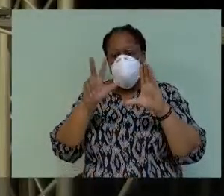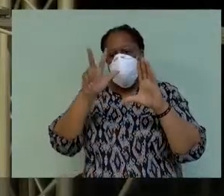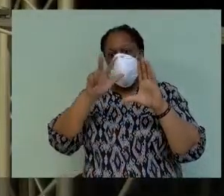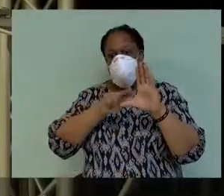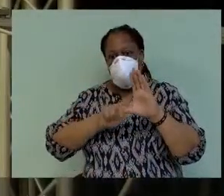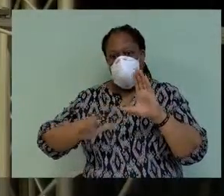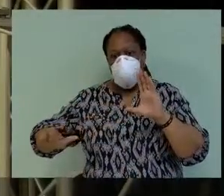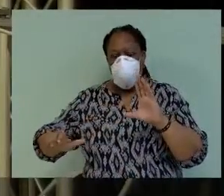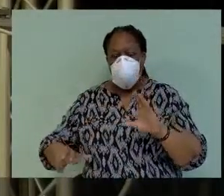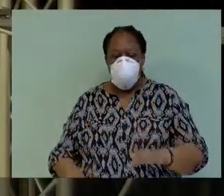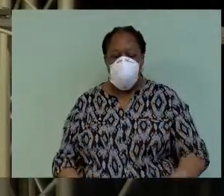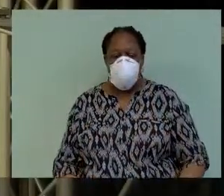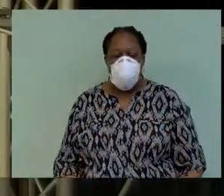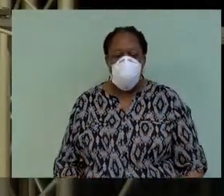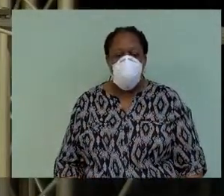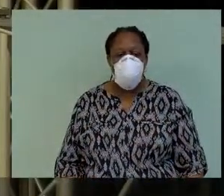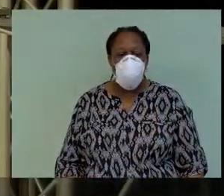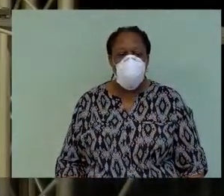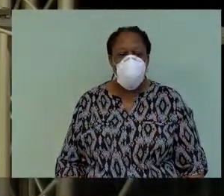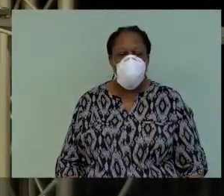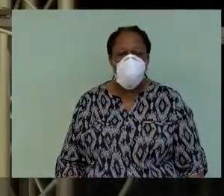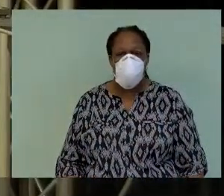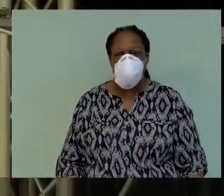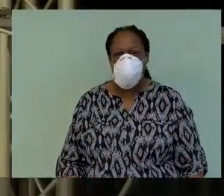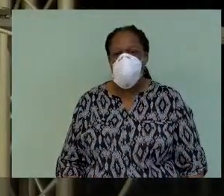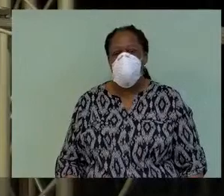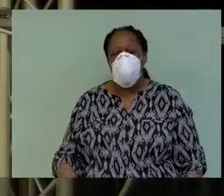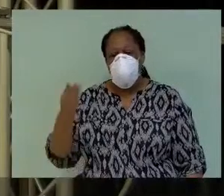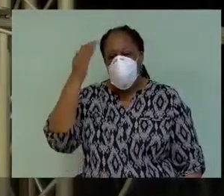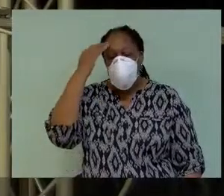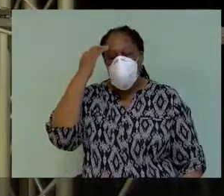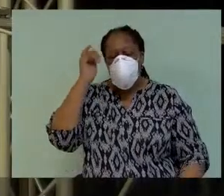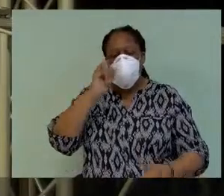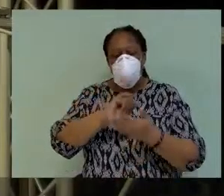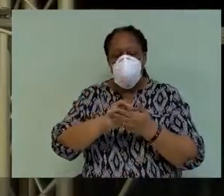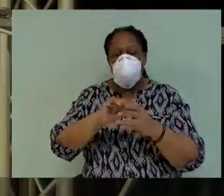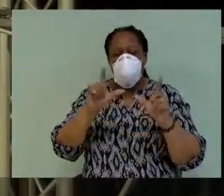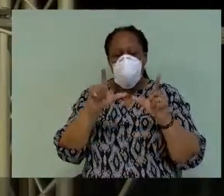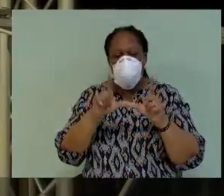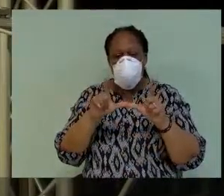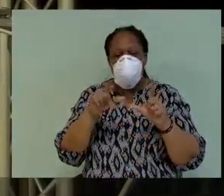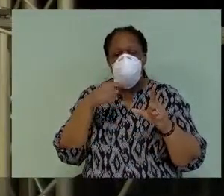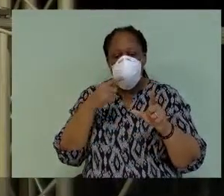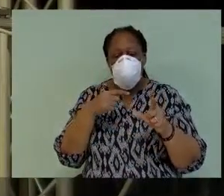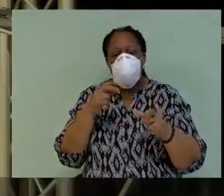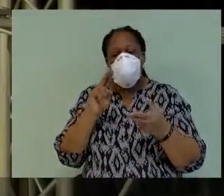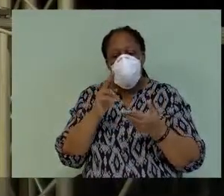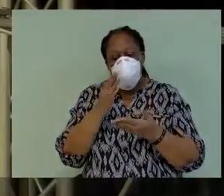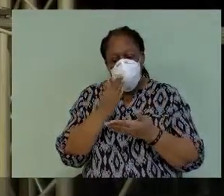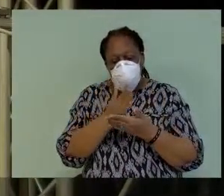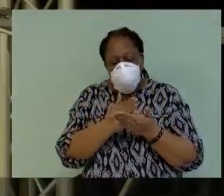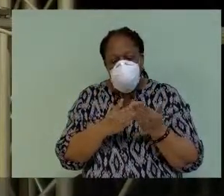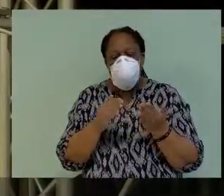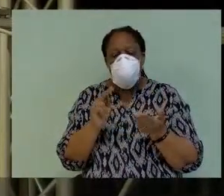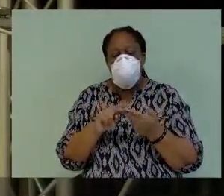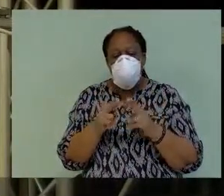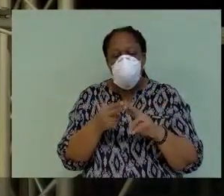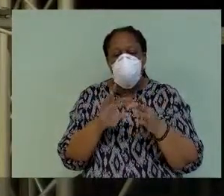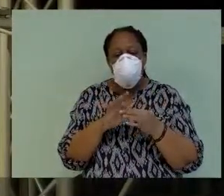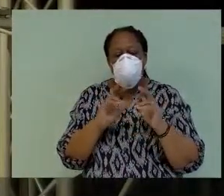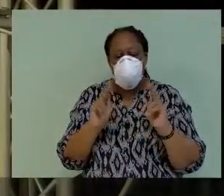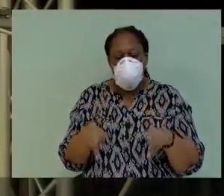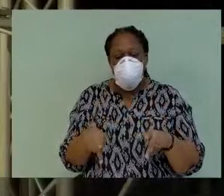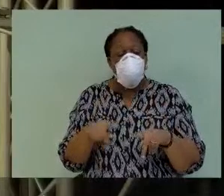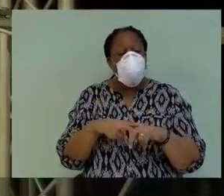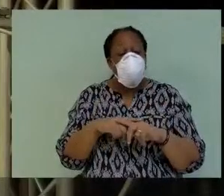that your vehicle would have been licensed to carry a certain number of passengers, but that